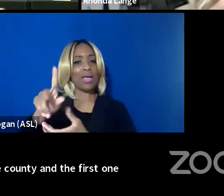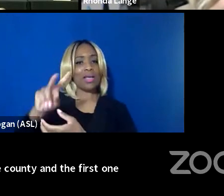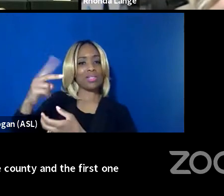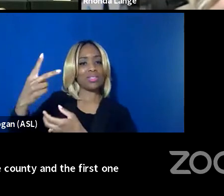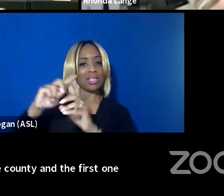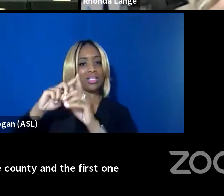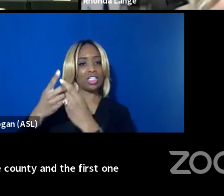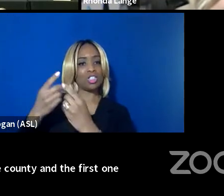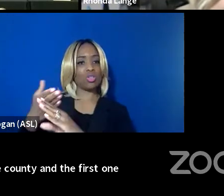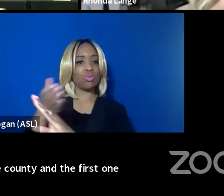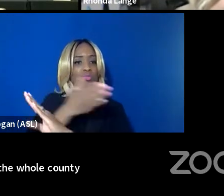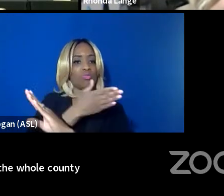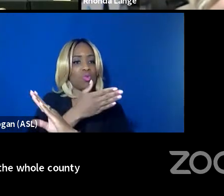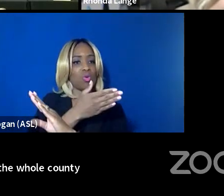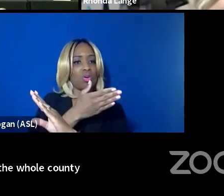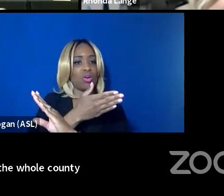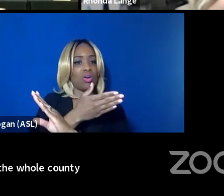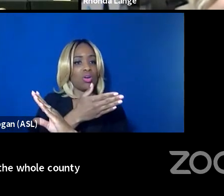was before the